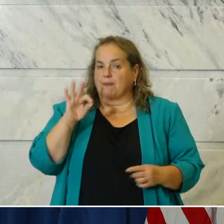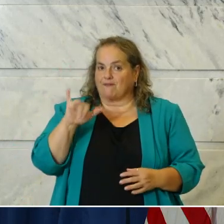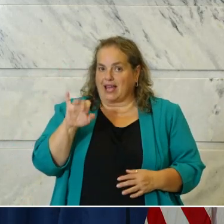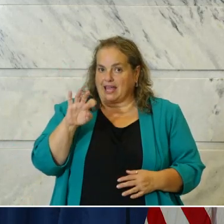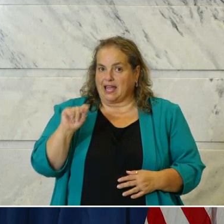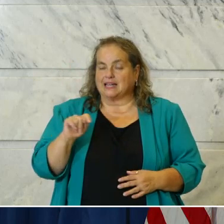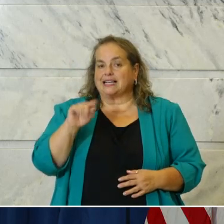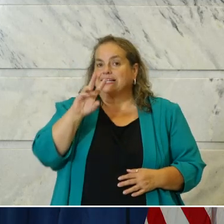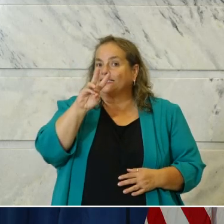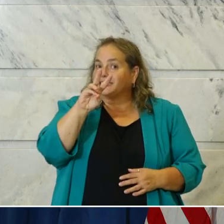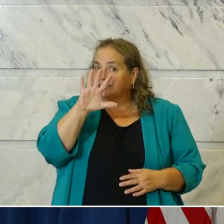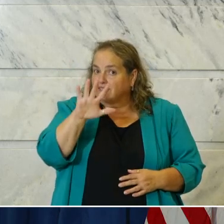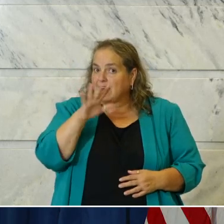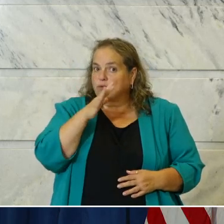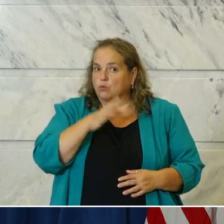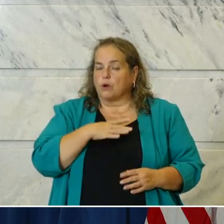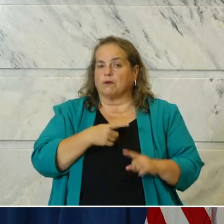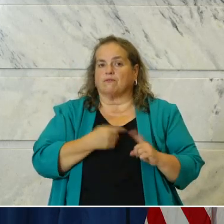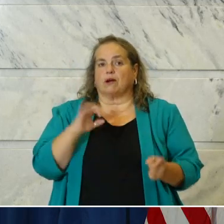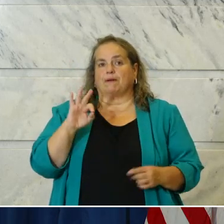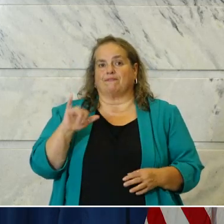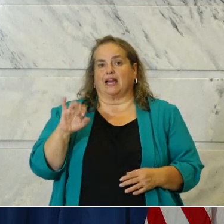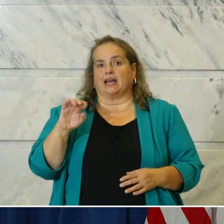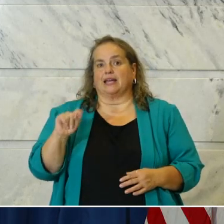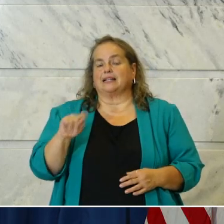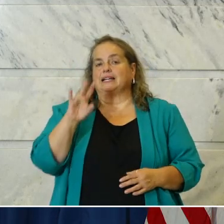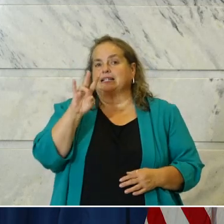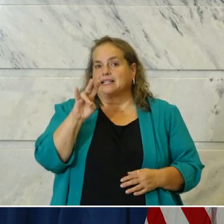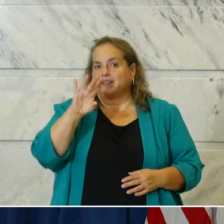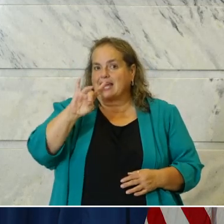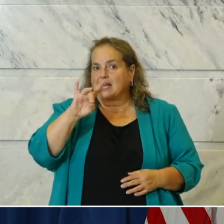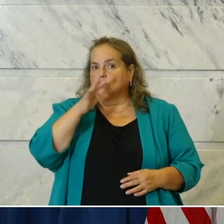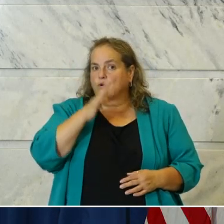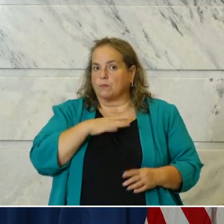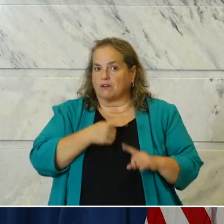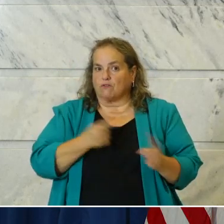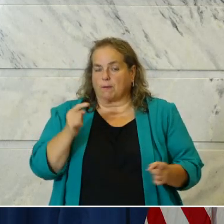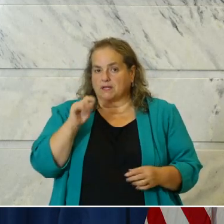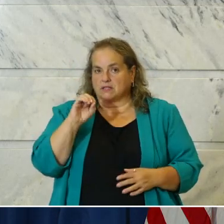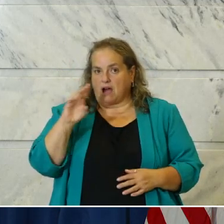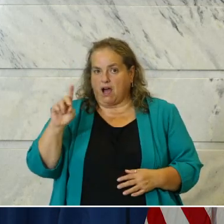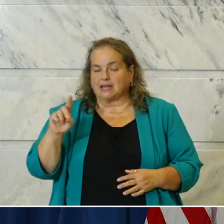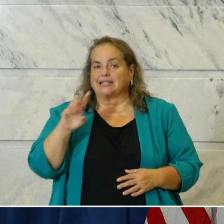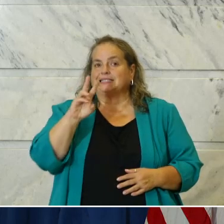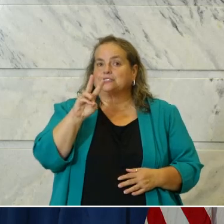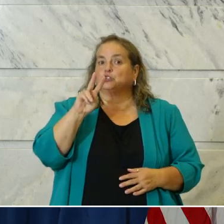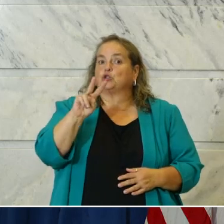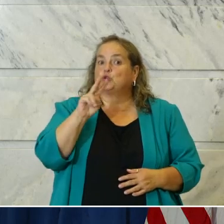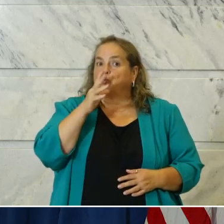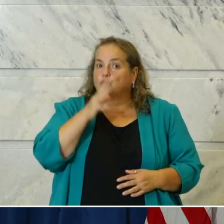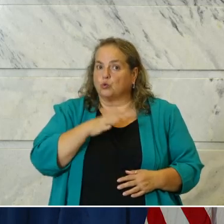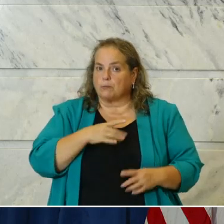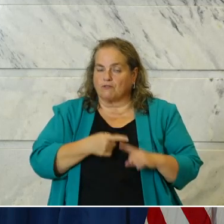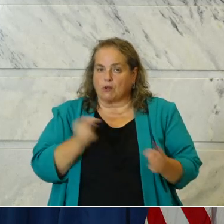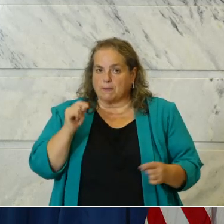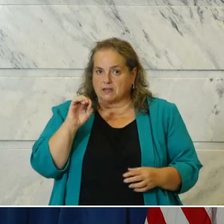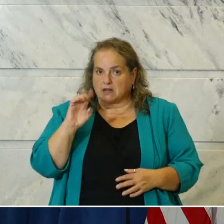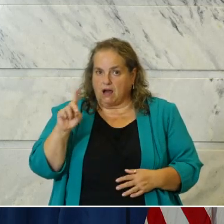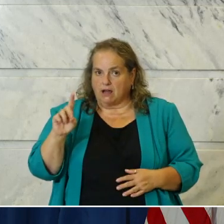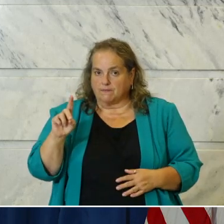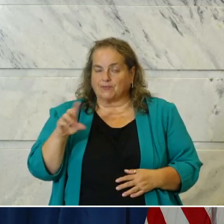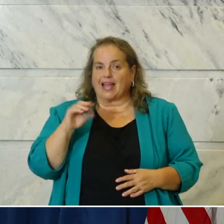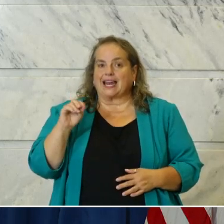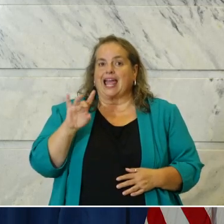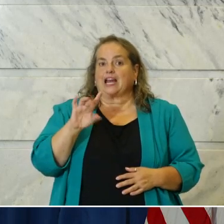a 65-year-old woman from Fayette, a 78-year-old woman from Todd, a 62-year-old woman from Todd,